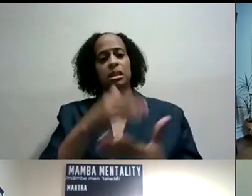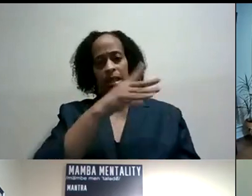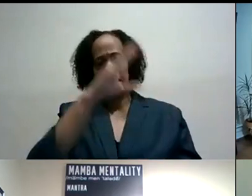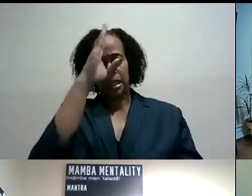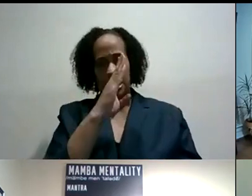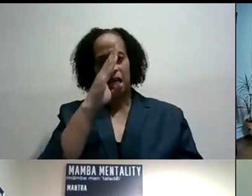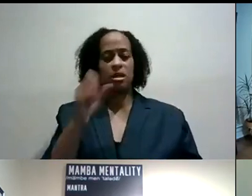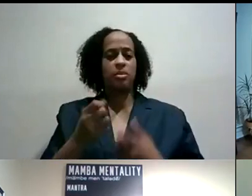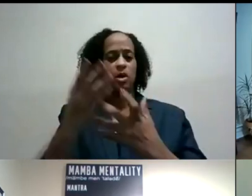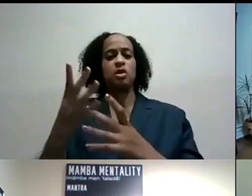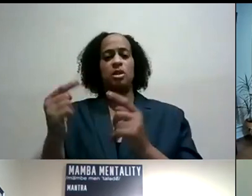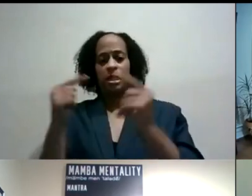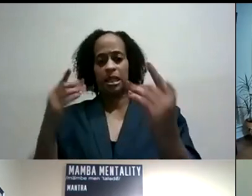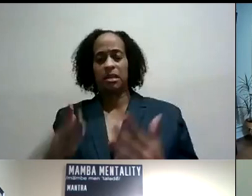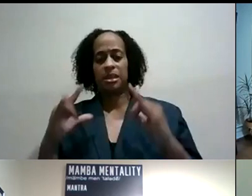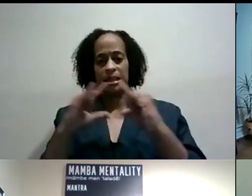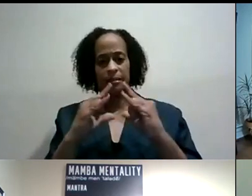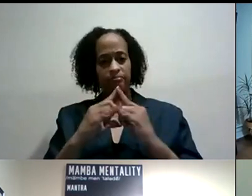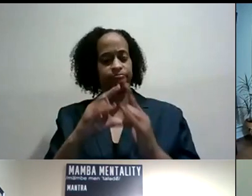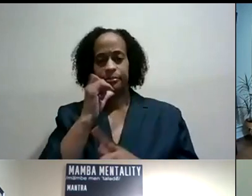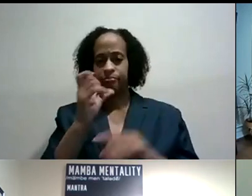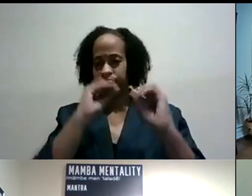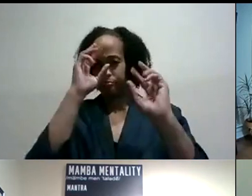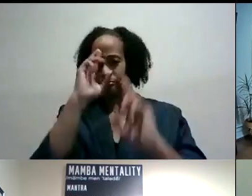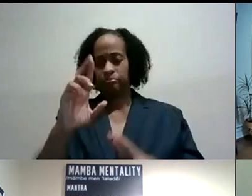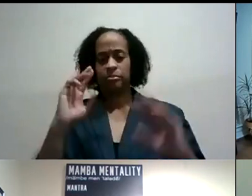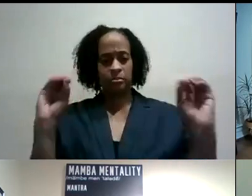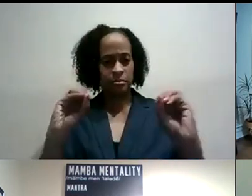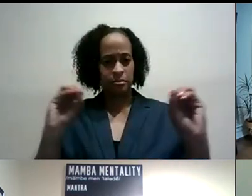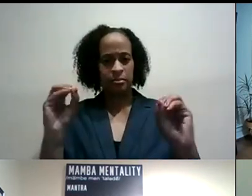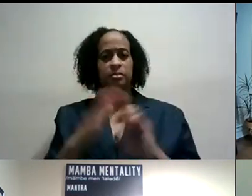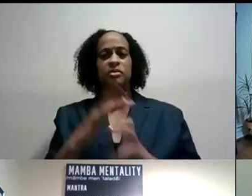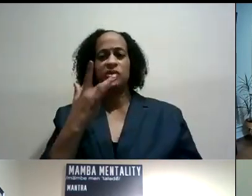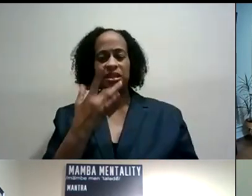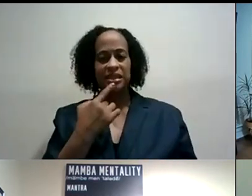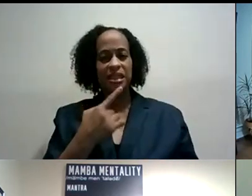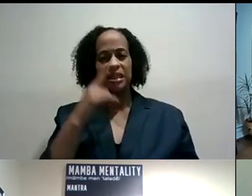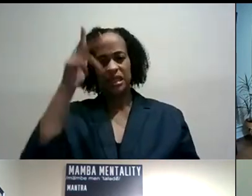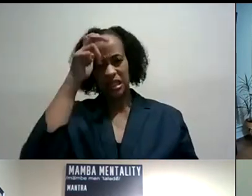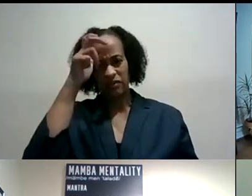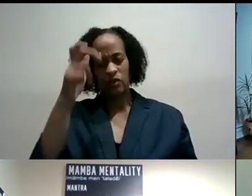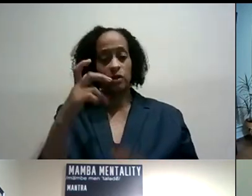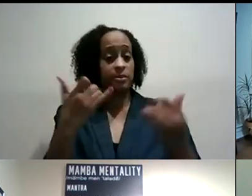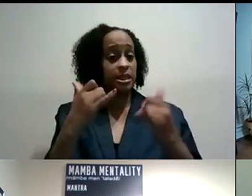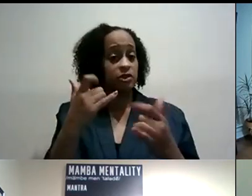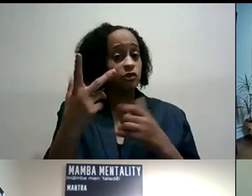throws you in the enemy's camp, and he doesn't have respect for anyone. One of my favorite fellows says, the devil plays for keeps.